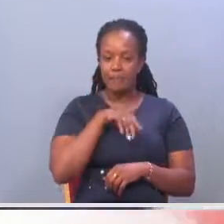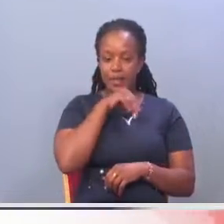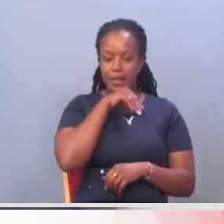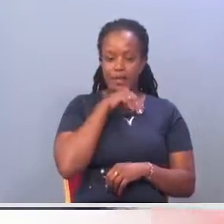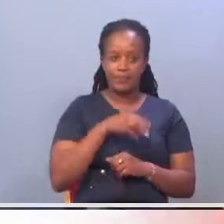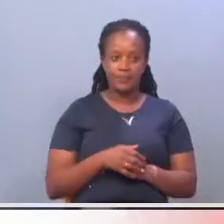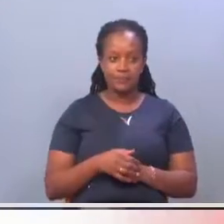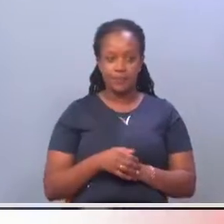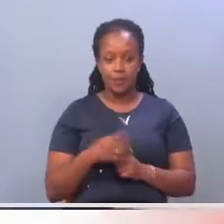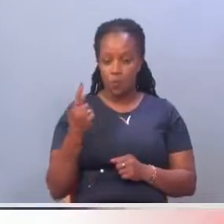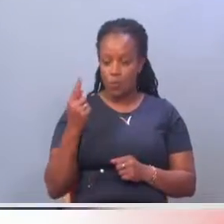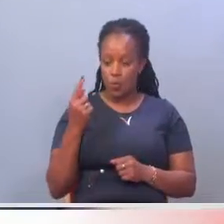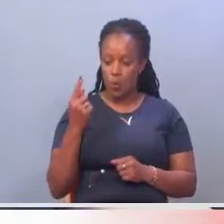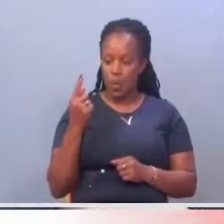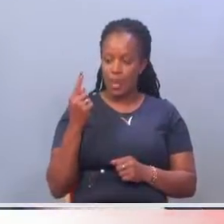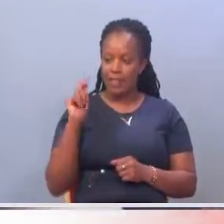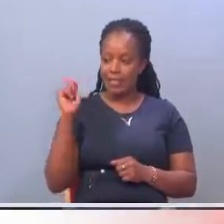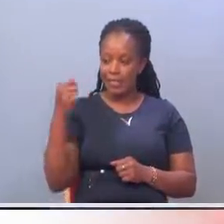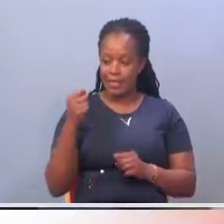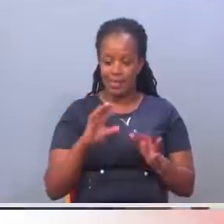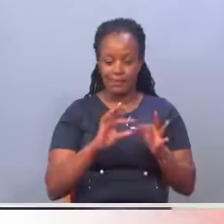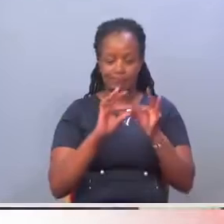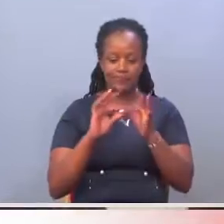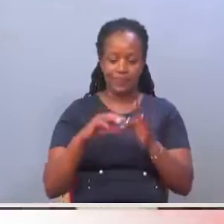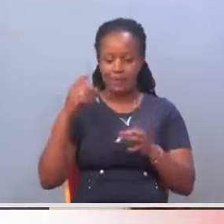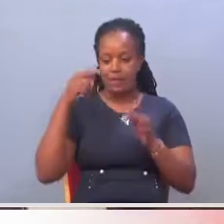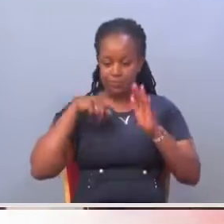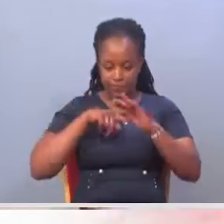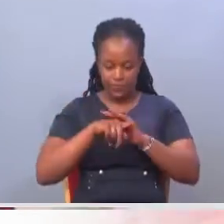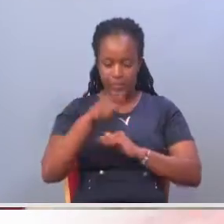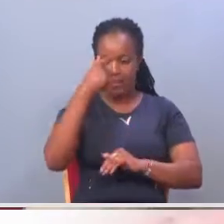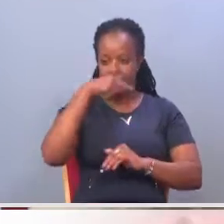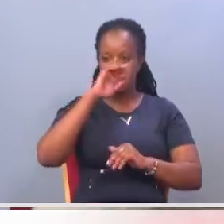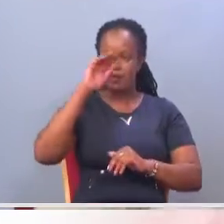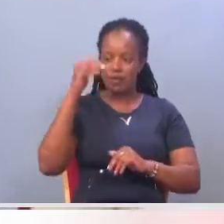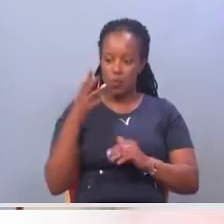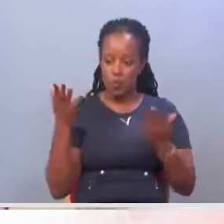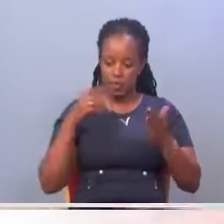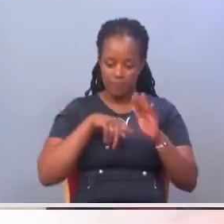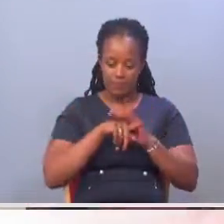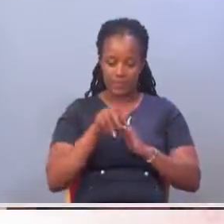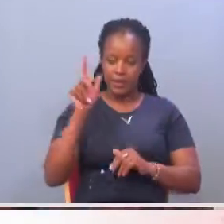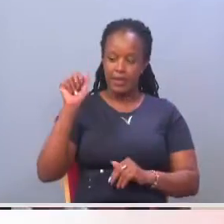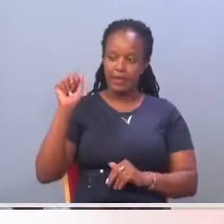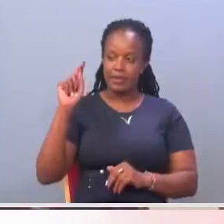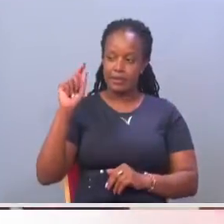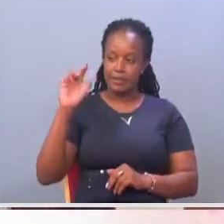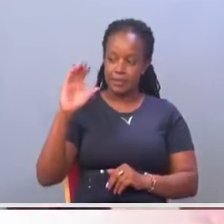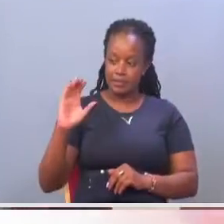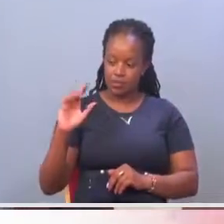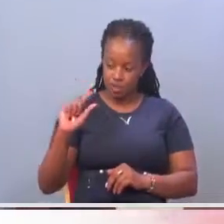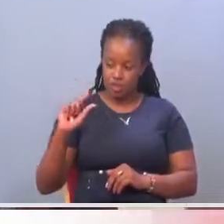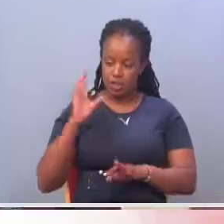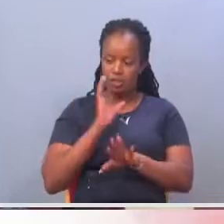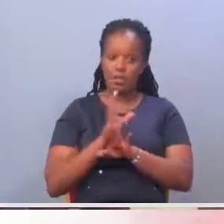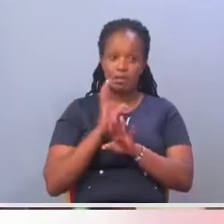The One Kenya Alliance principal Sunday took to Thika Town, where they attended a Sunday service at the ATG Chapel before holding rallies